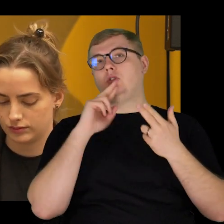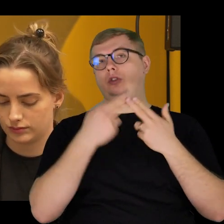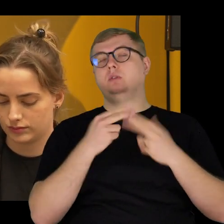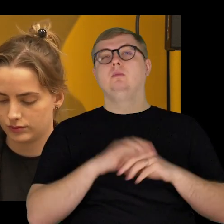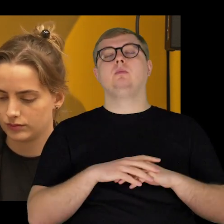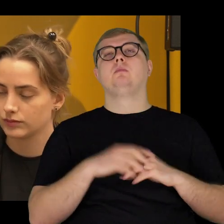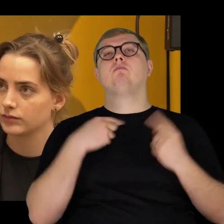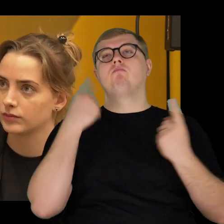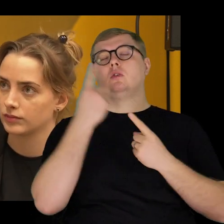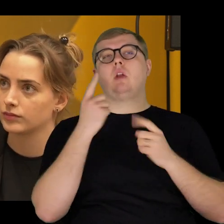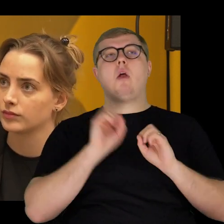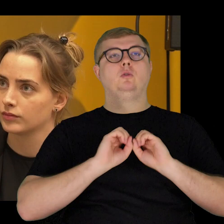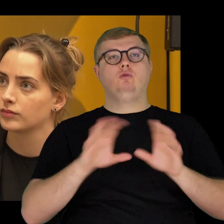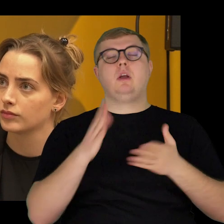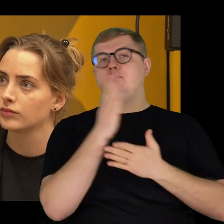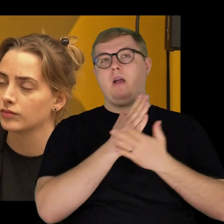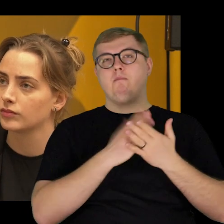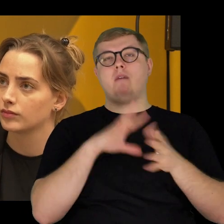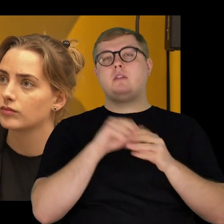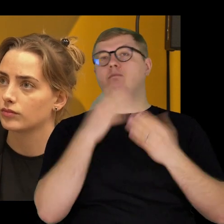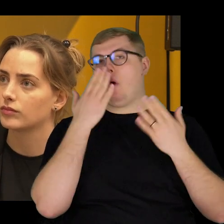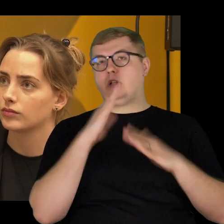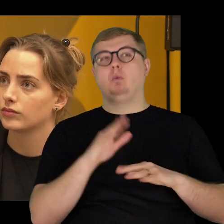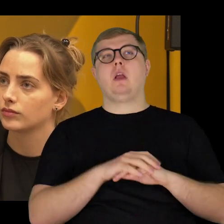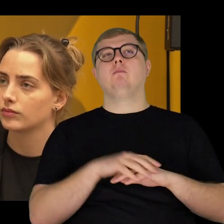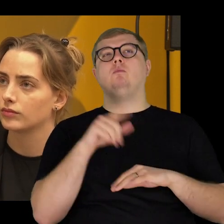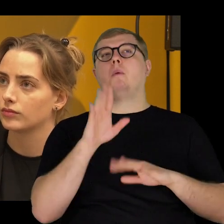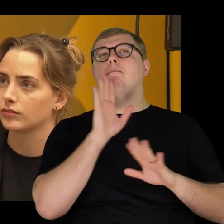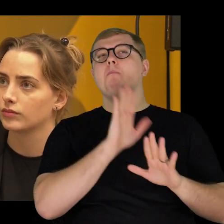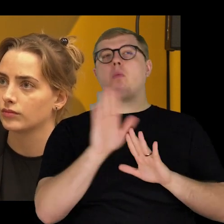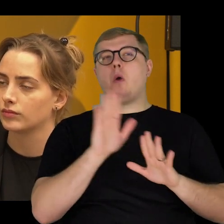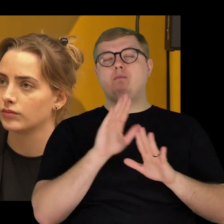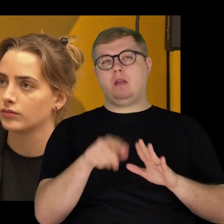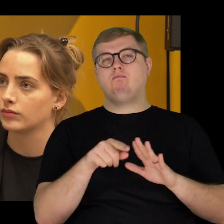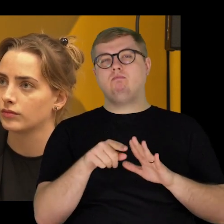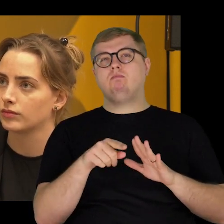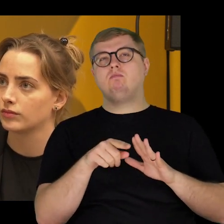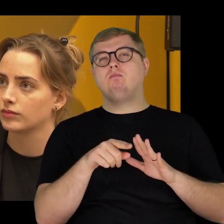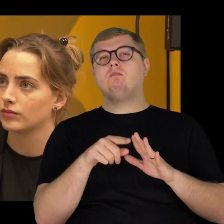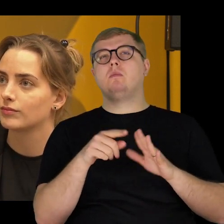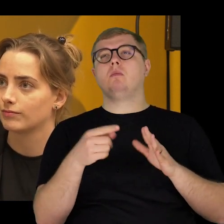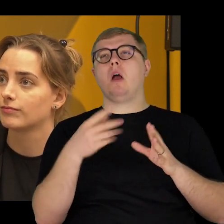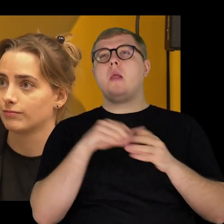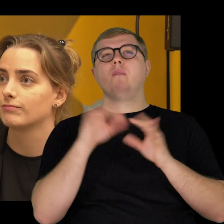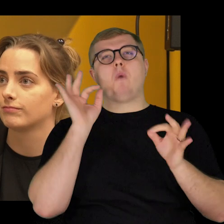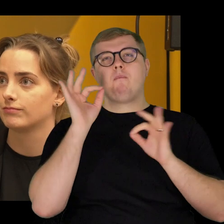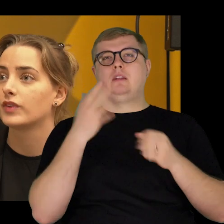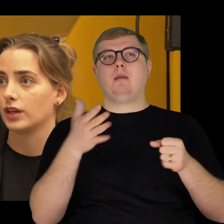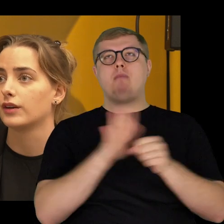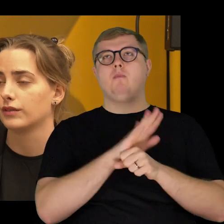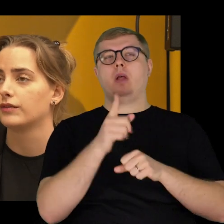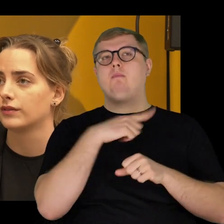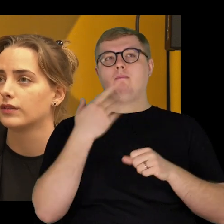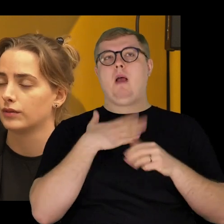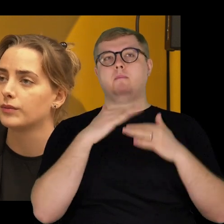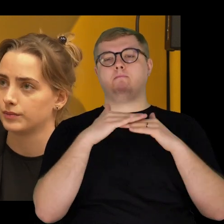I mean, first of all, obviously the mapping that we are showing, they are like completely impregnated from our